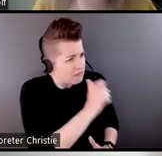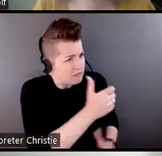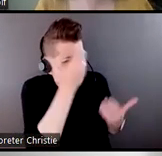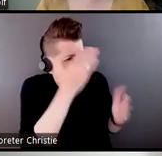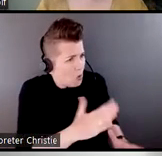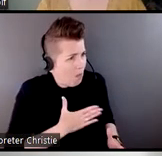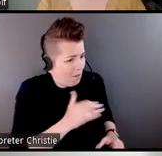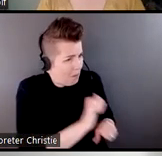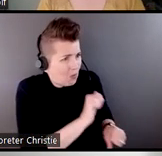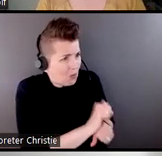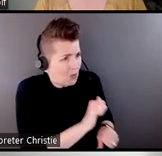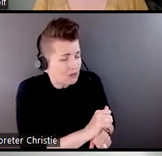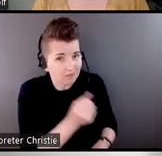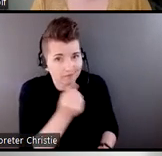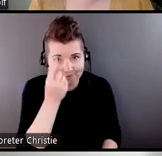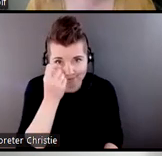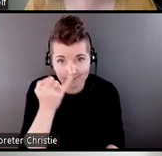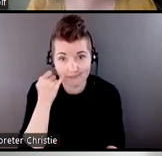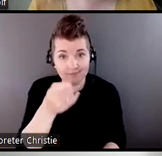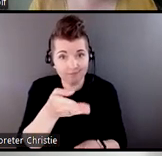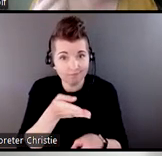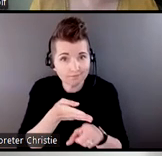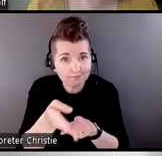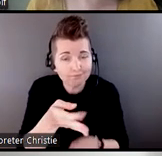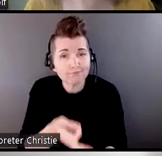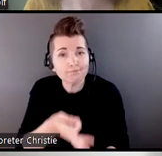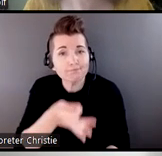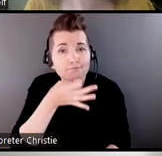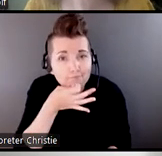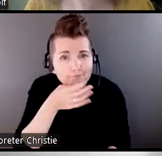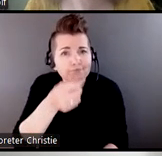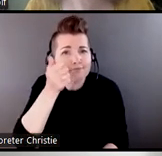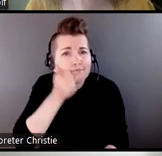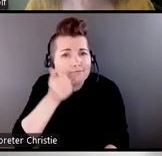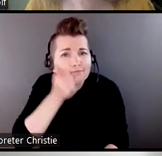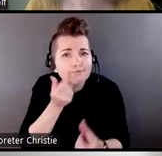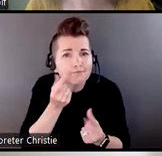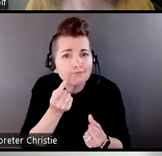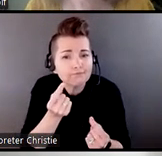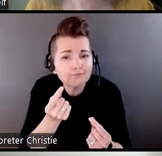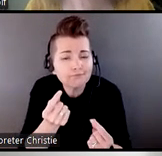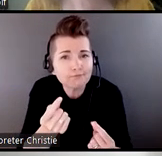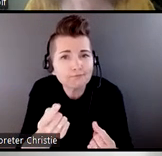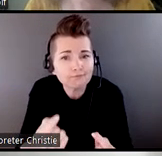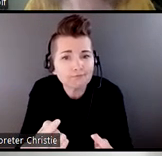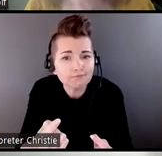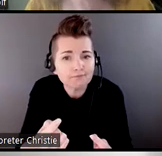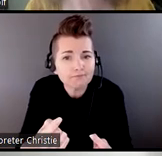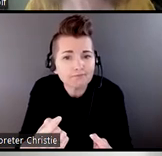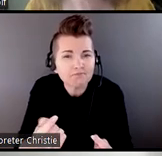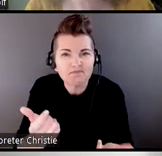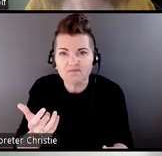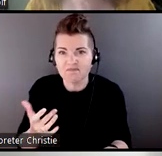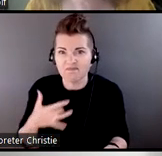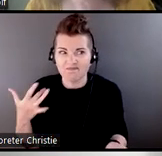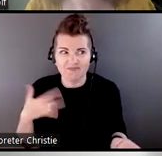expert in something or it's your field of what you're working in every day, it starts to feel really common